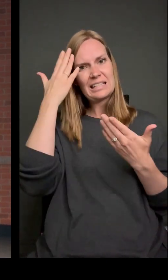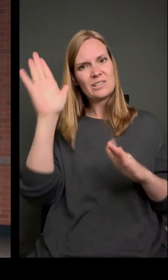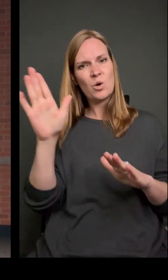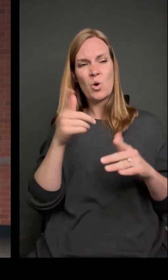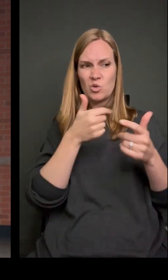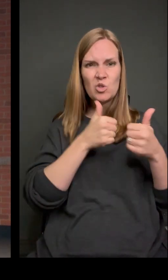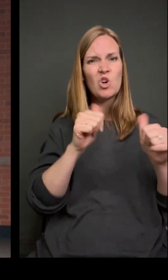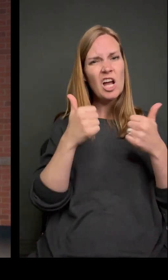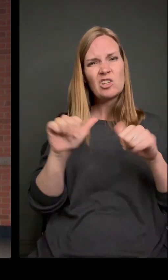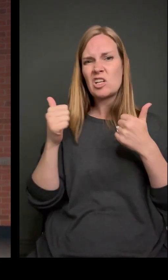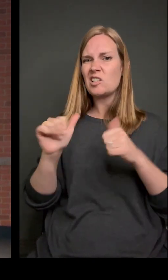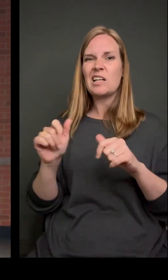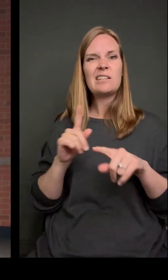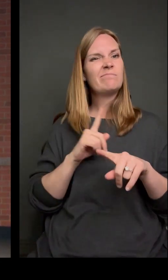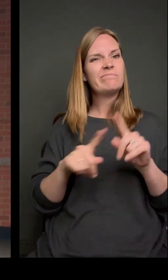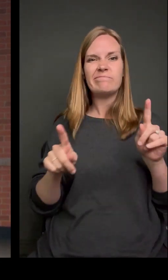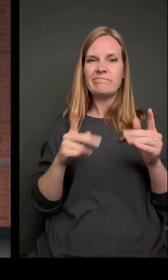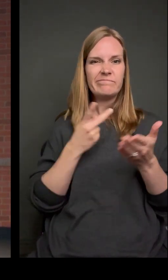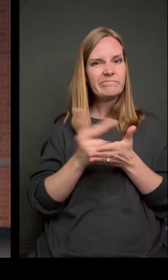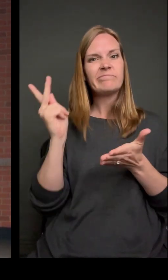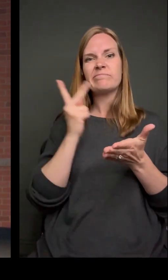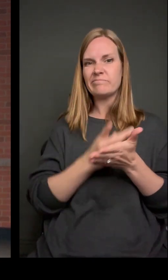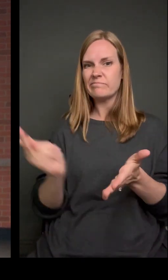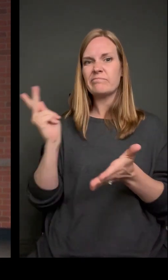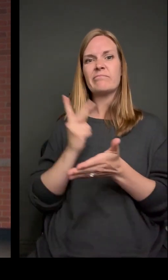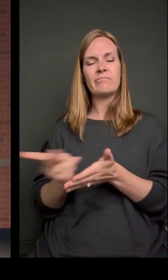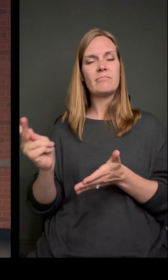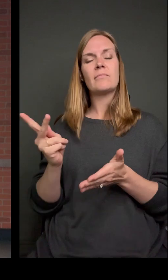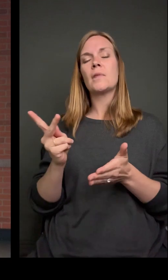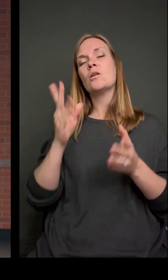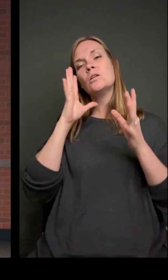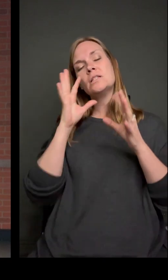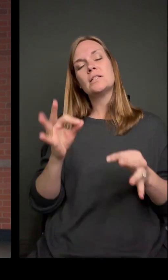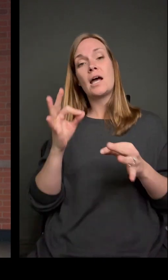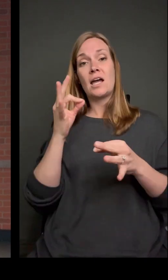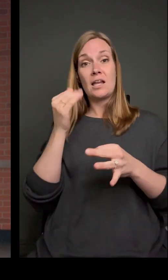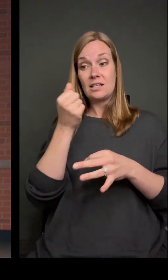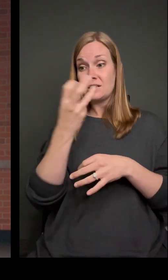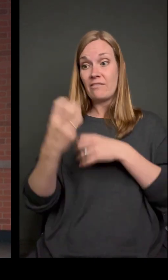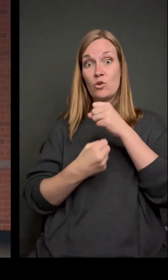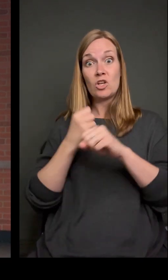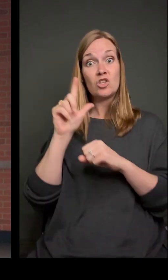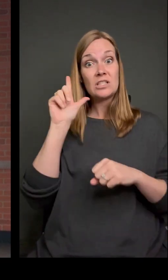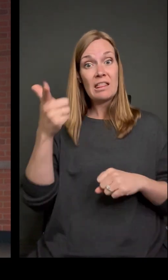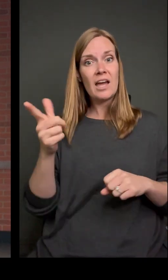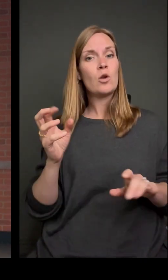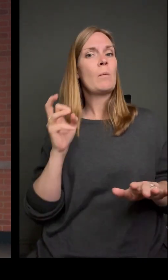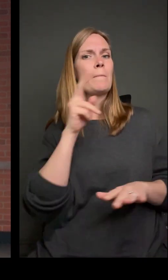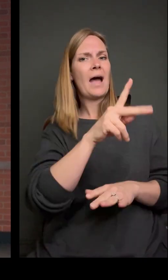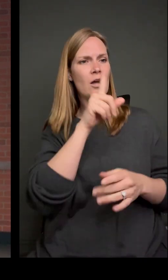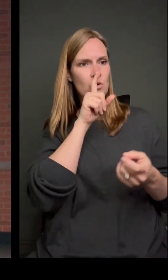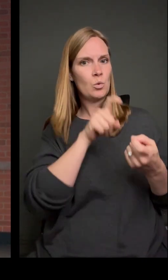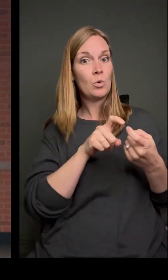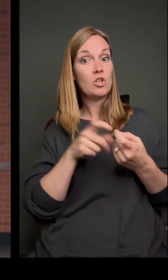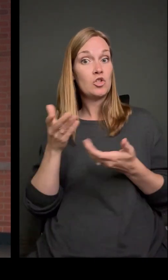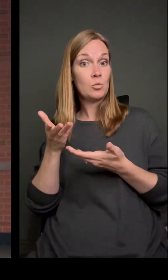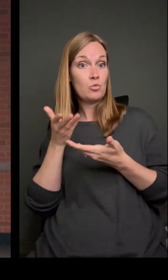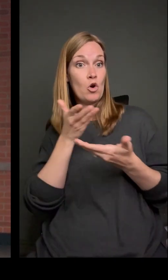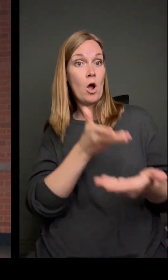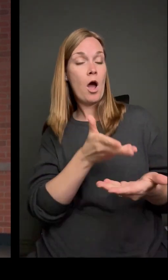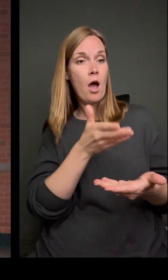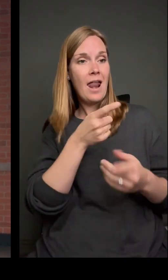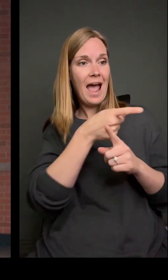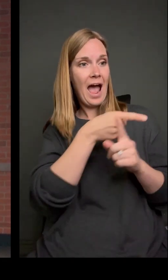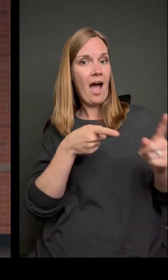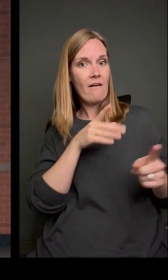spell. After years of trying and years of failing, he returned to the witch at her cottage in the middle of the forest, bringing her 1/2 of everything